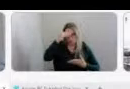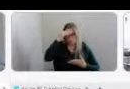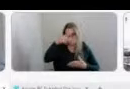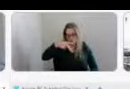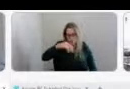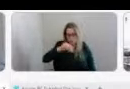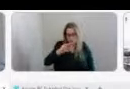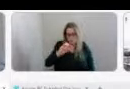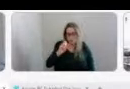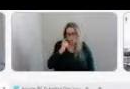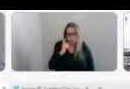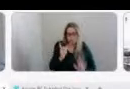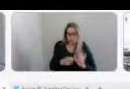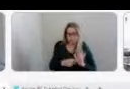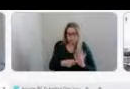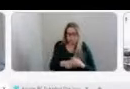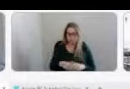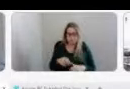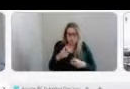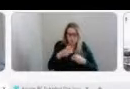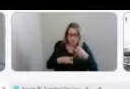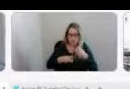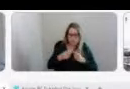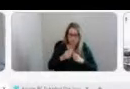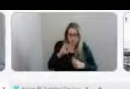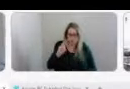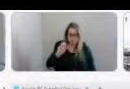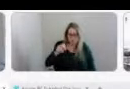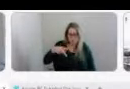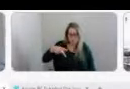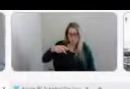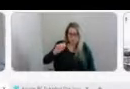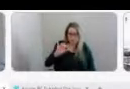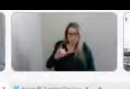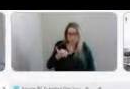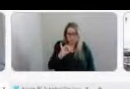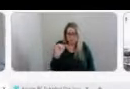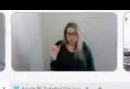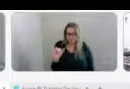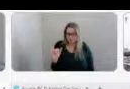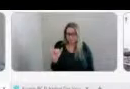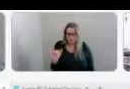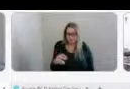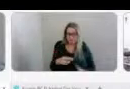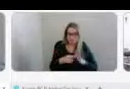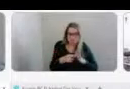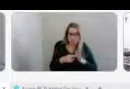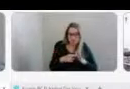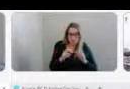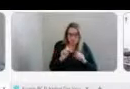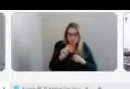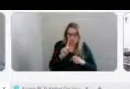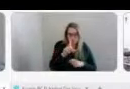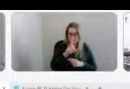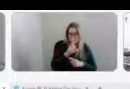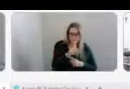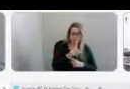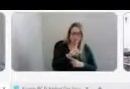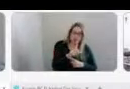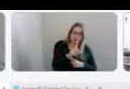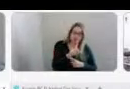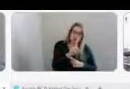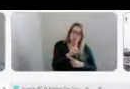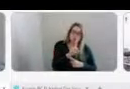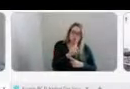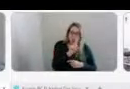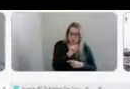recognize there's a problem with these maps that is similar there are two new districts in tucson ld 20 and ld 21